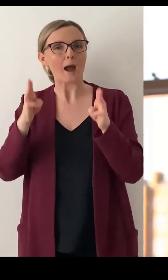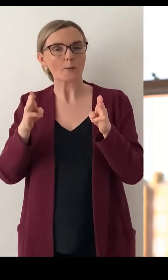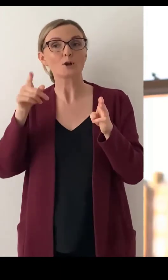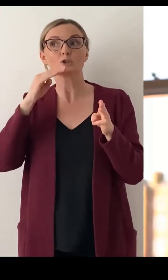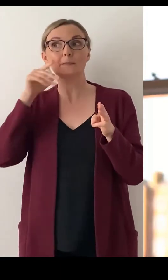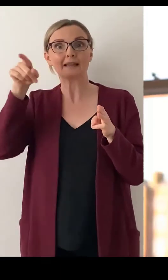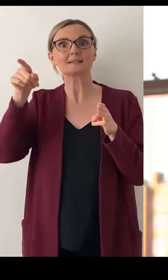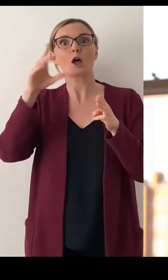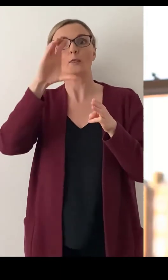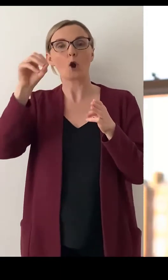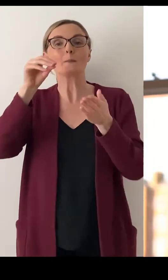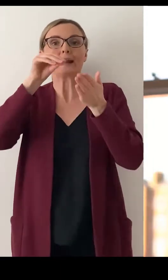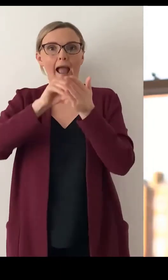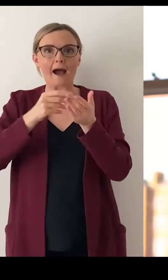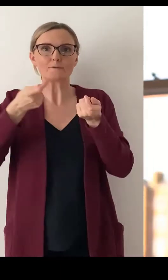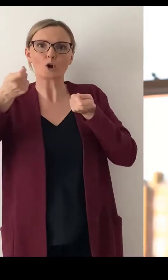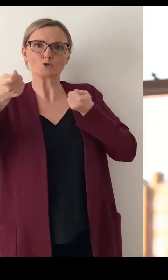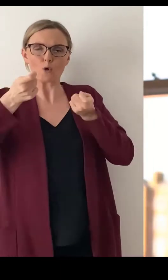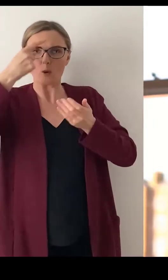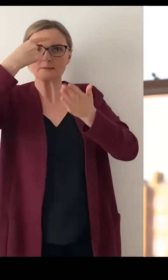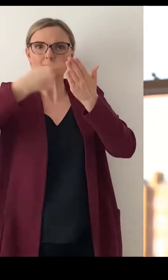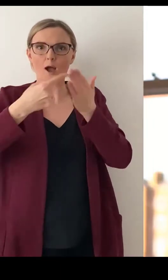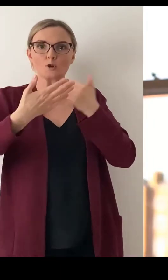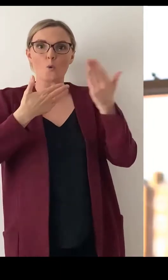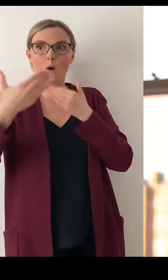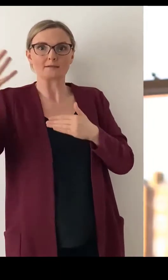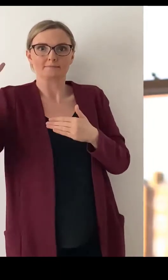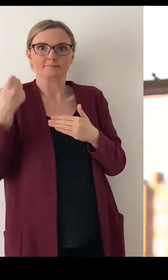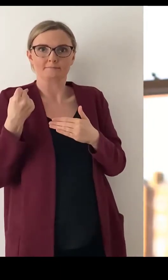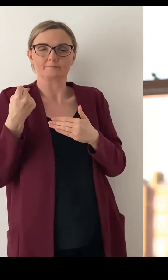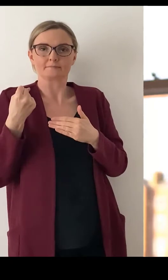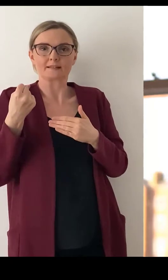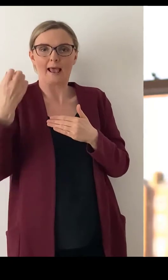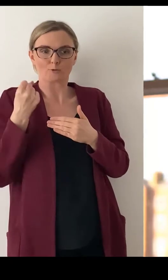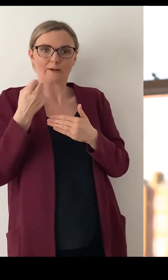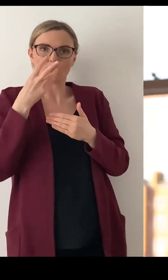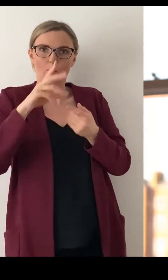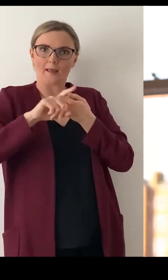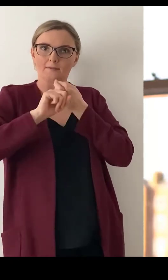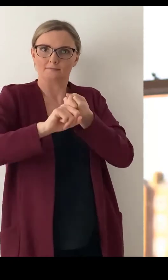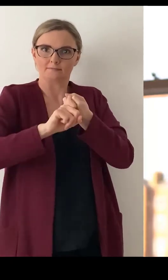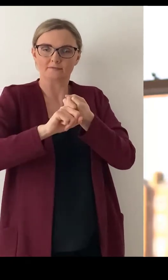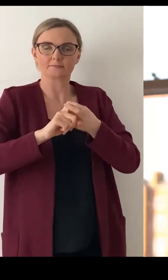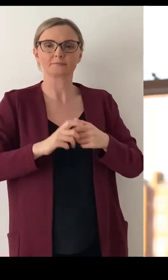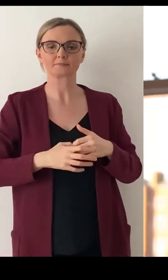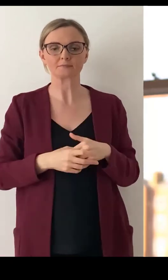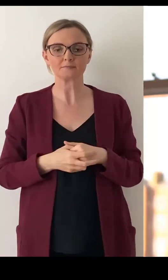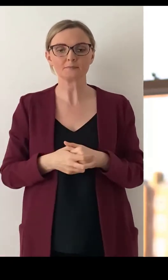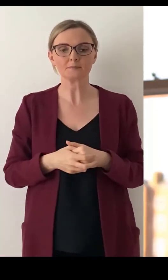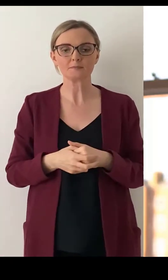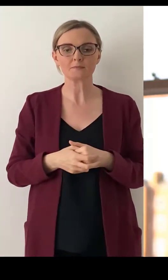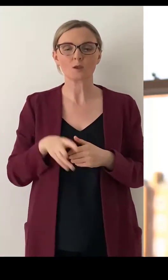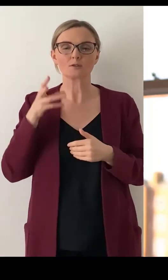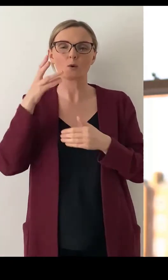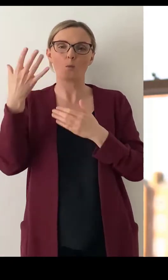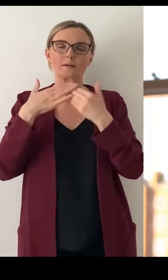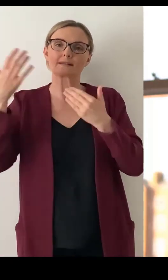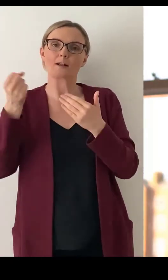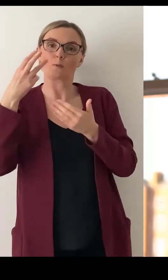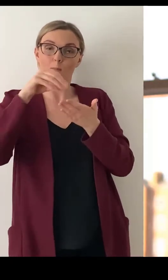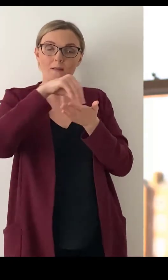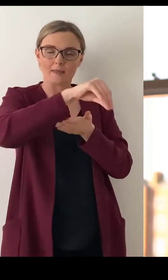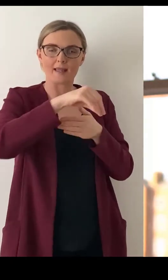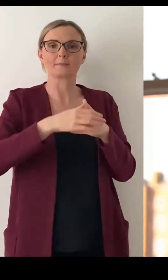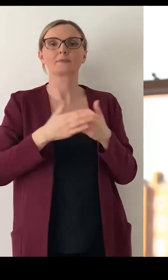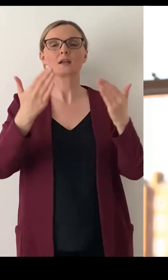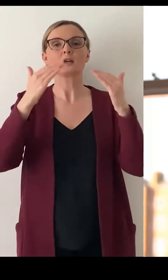exert some control over the wages they set. So the key point is that these other models that perhaps